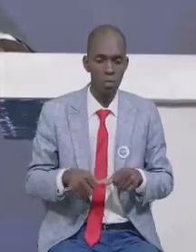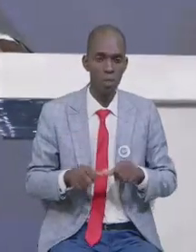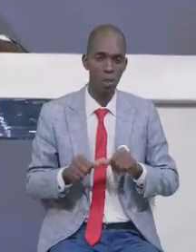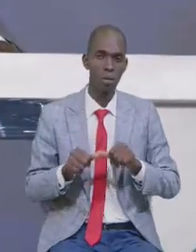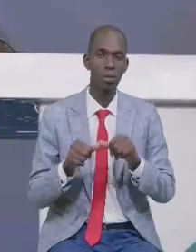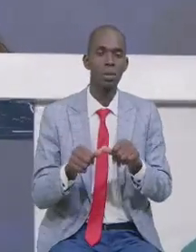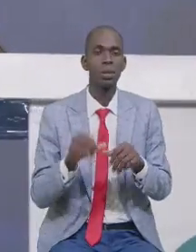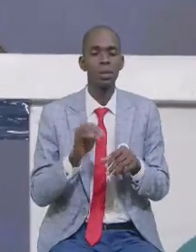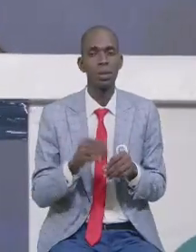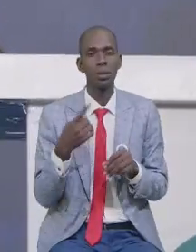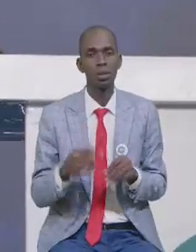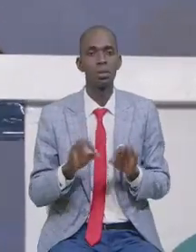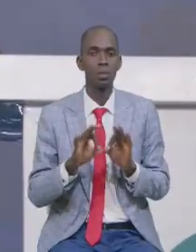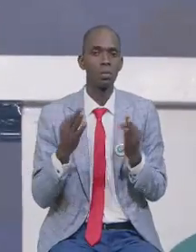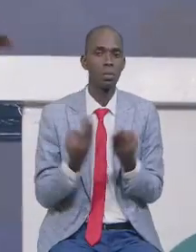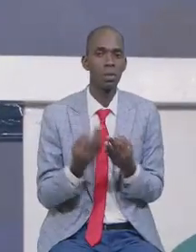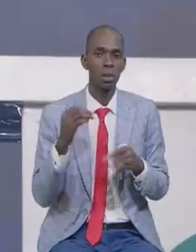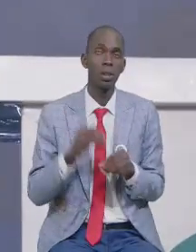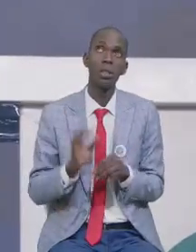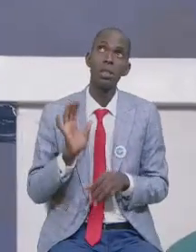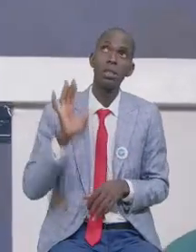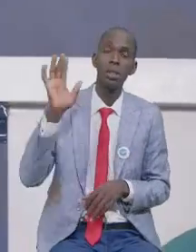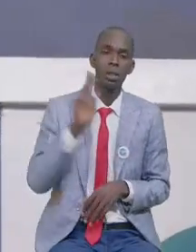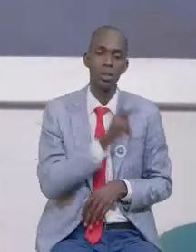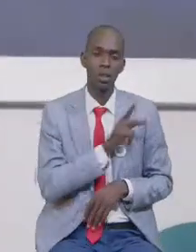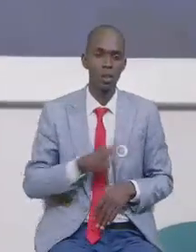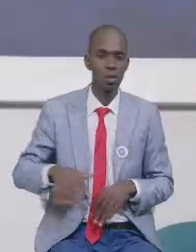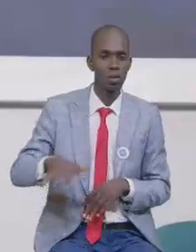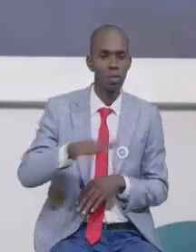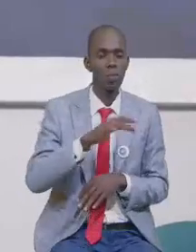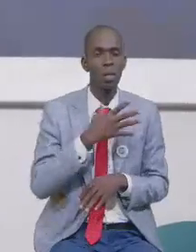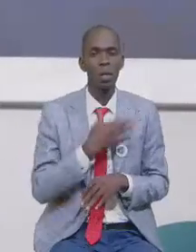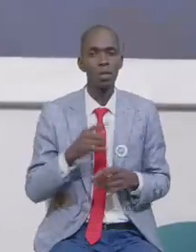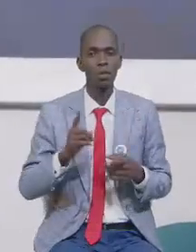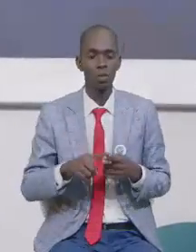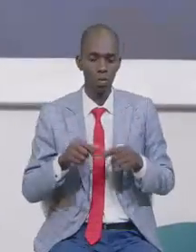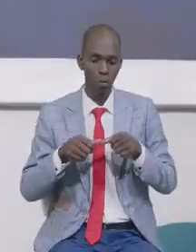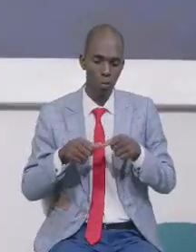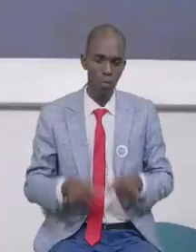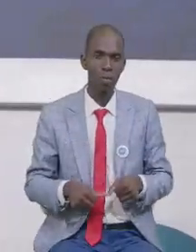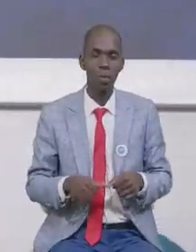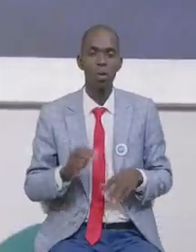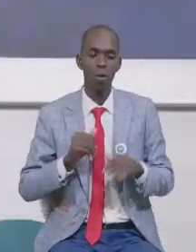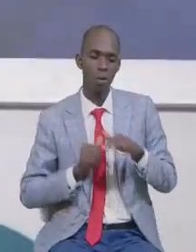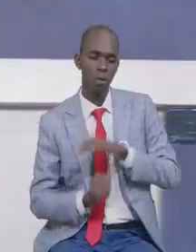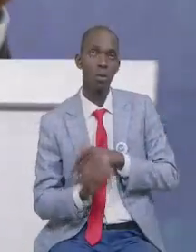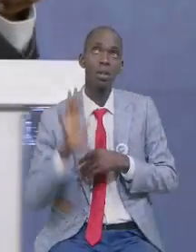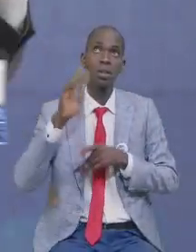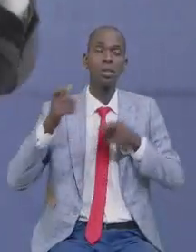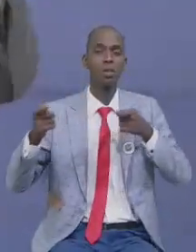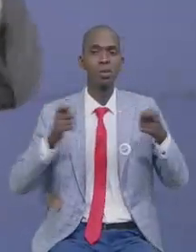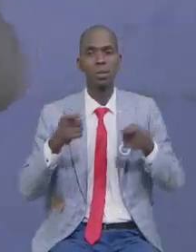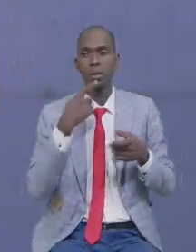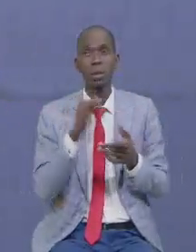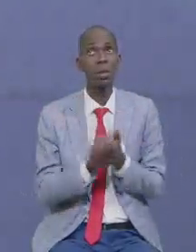the family, in his kingdom, and to remain under his control and realm. He says, I will be